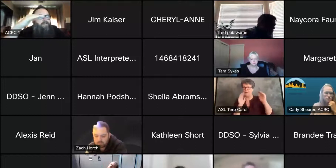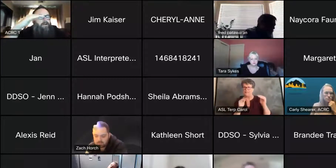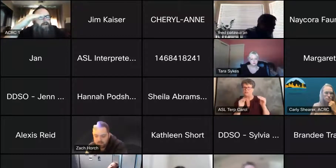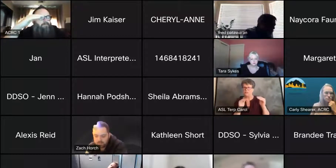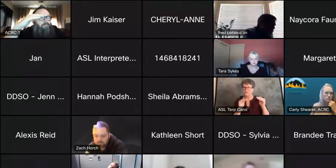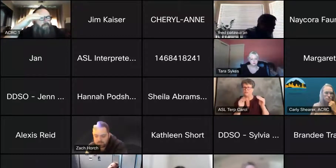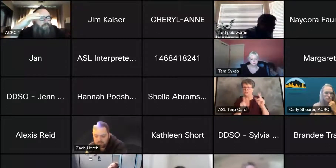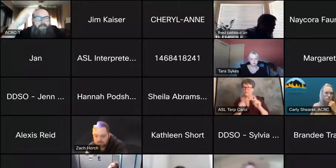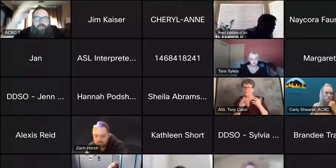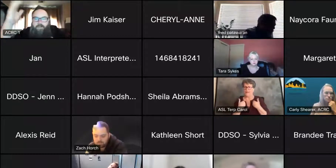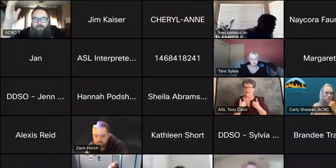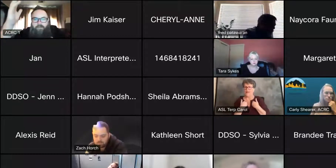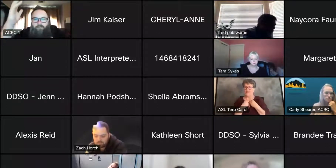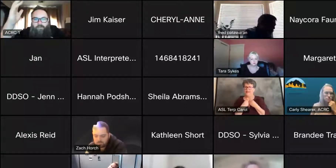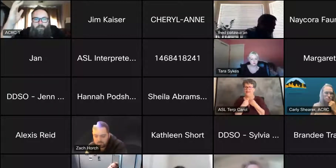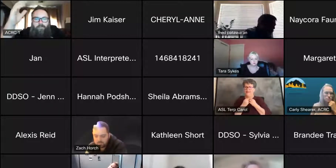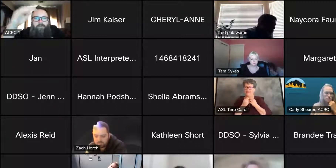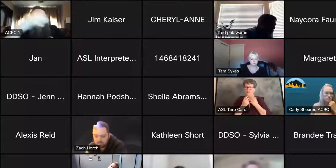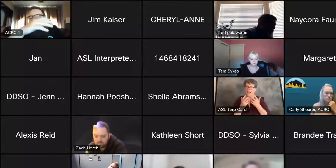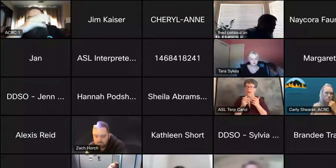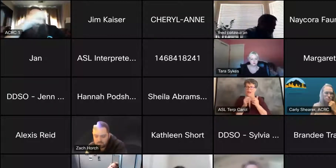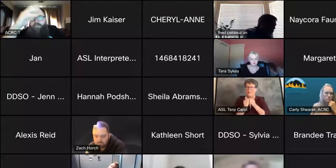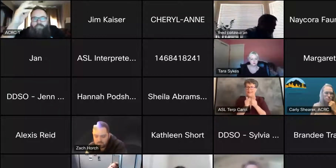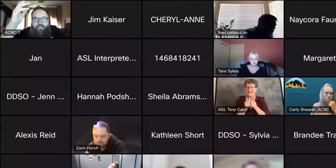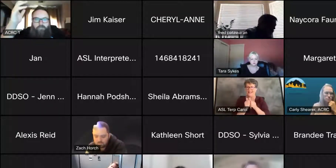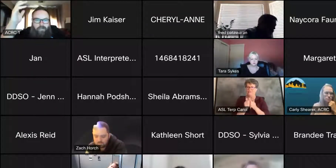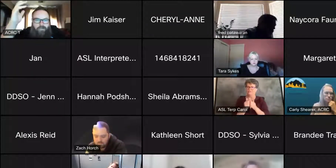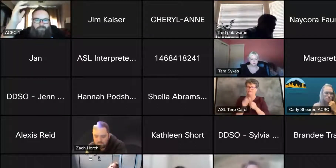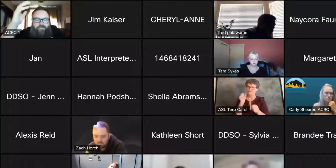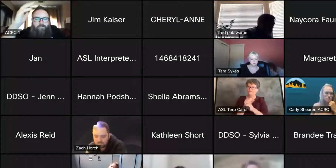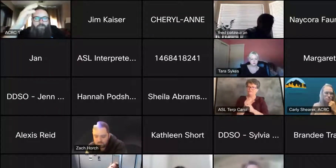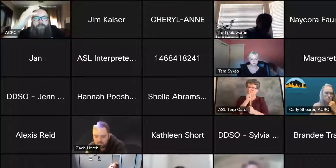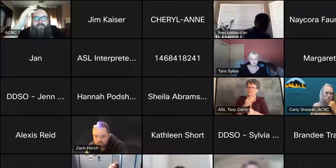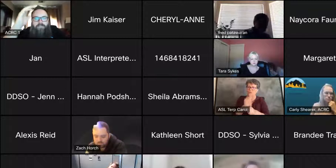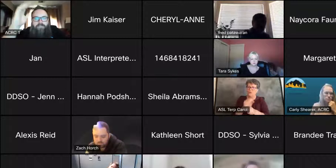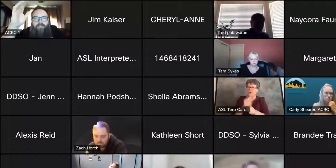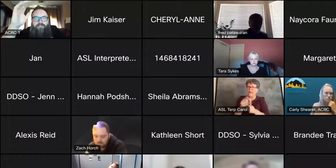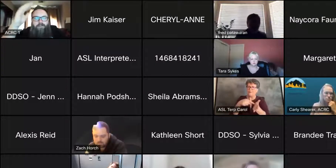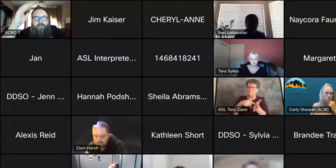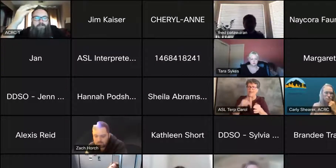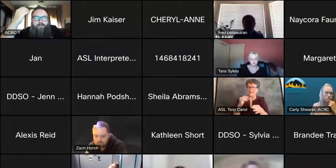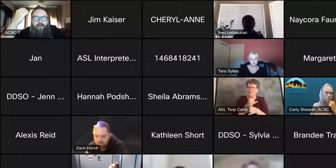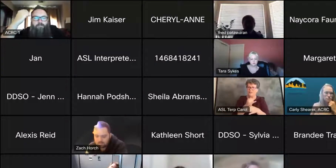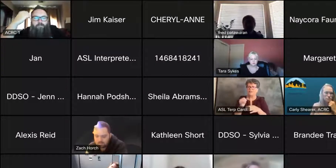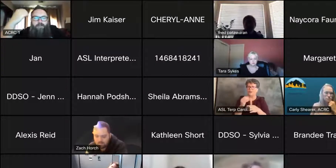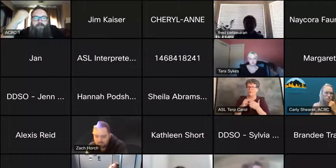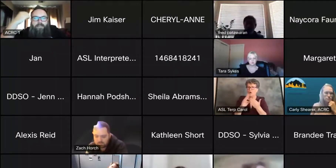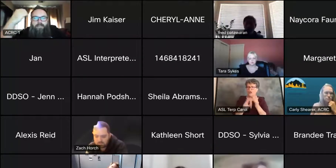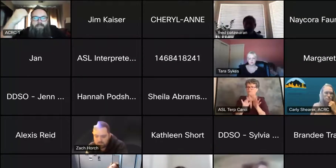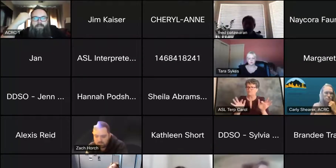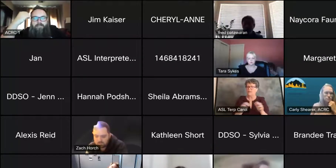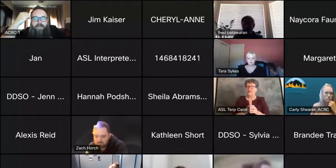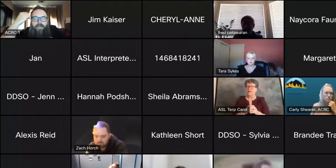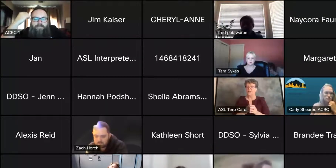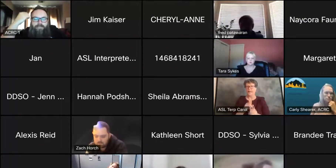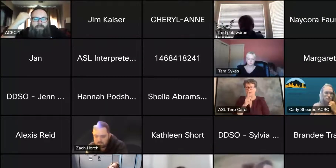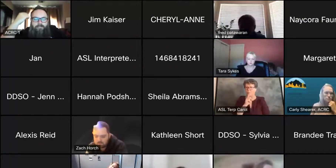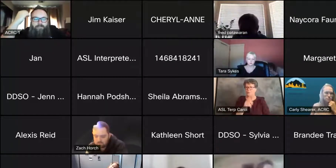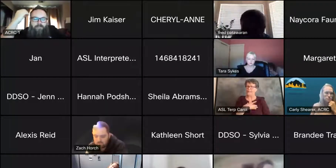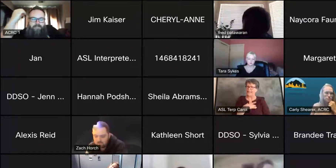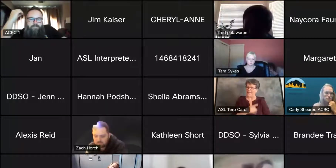train folks on ensuring that we truly are looking at employment first for our clients. When employment first came out